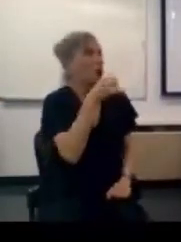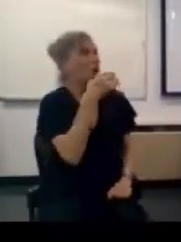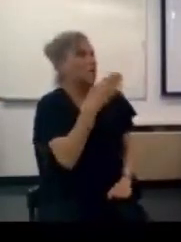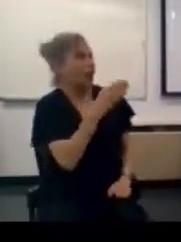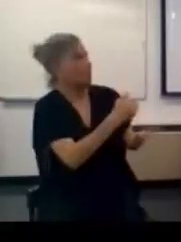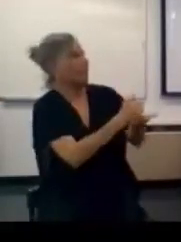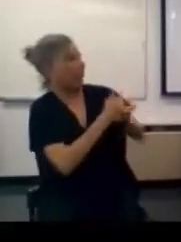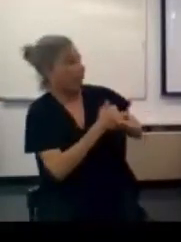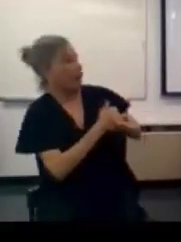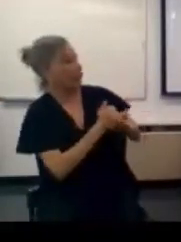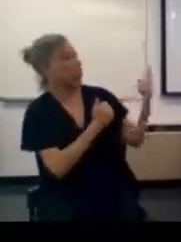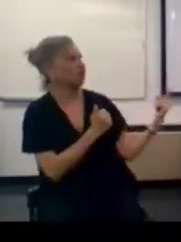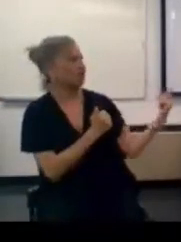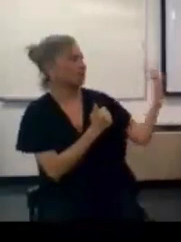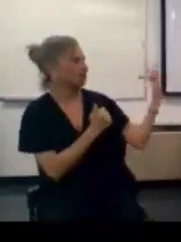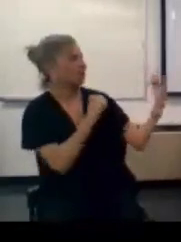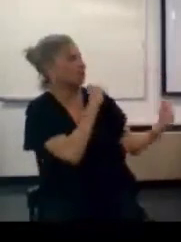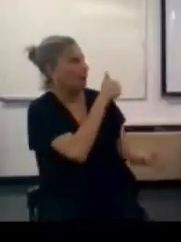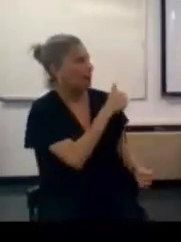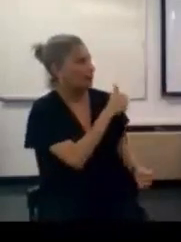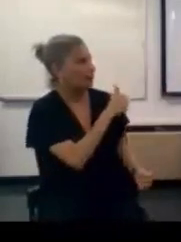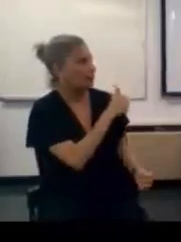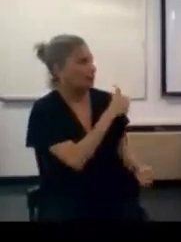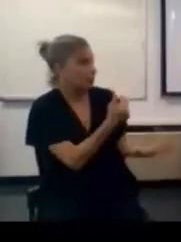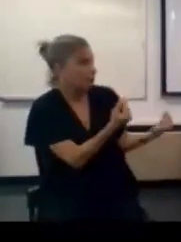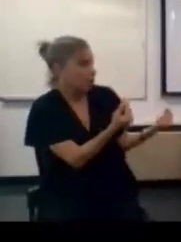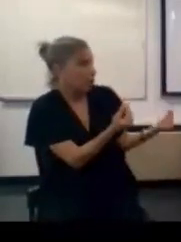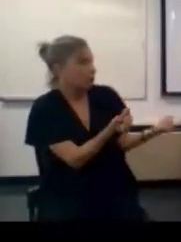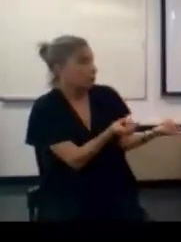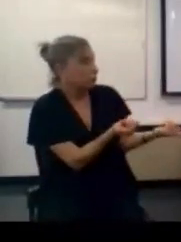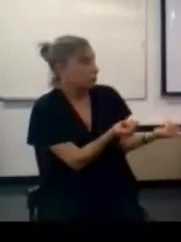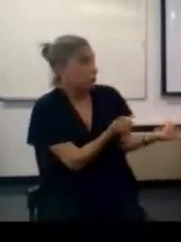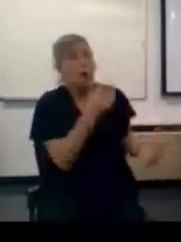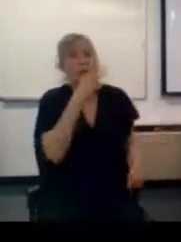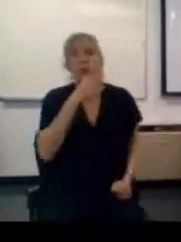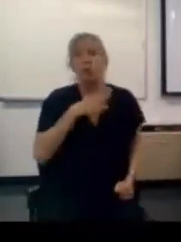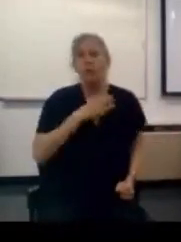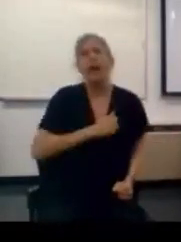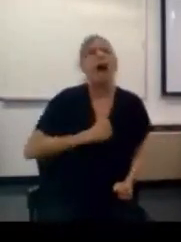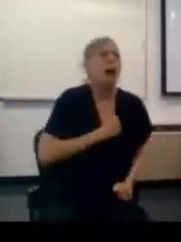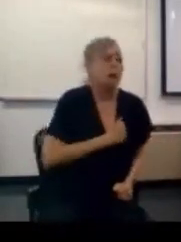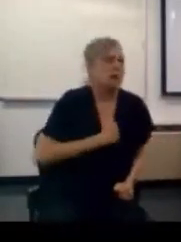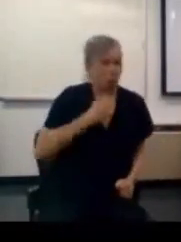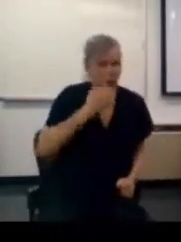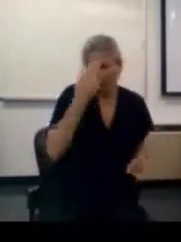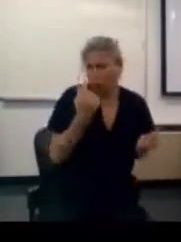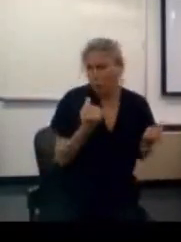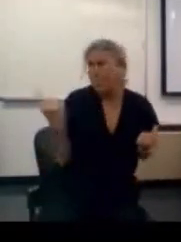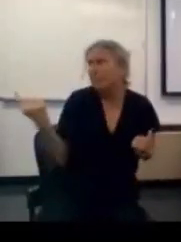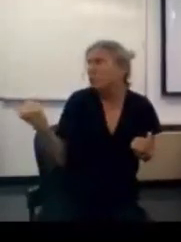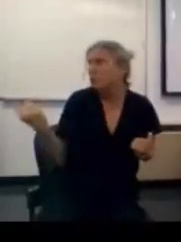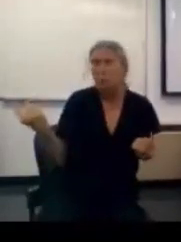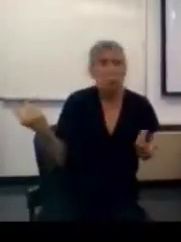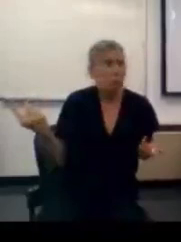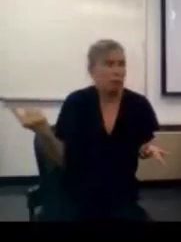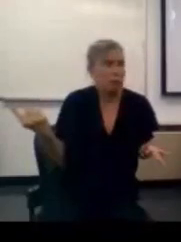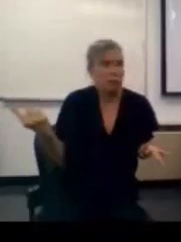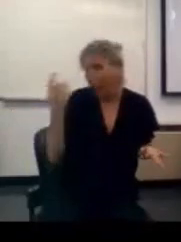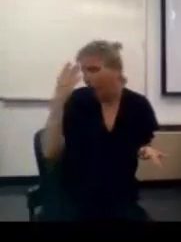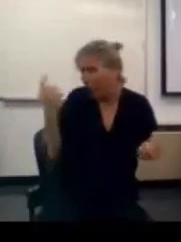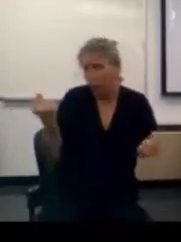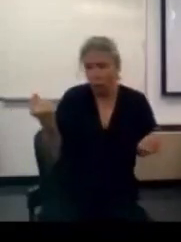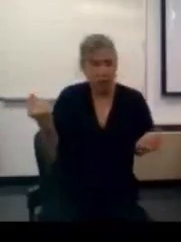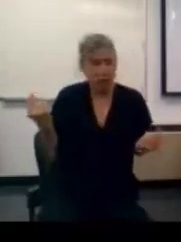outrageous. And I'm like, oh, it's like your job to do something, not to just sympathize. I go, ma'am, what are you supposed to do? And she said, I'm so sorry, I don't